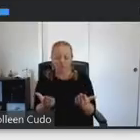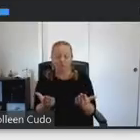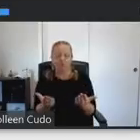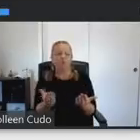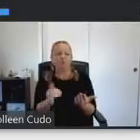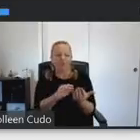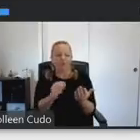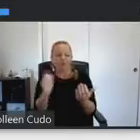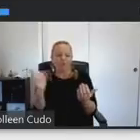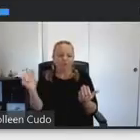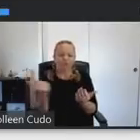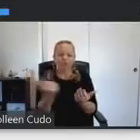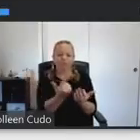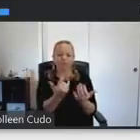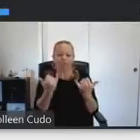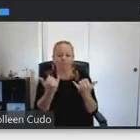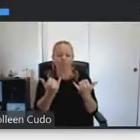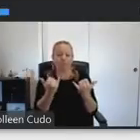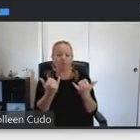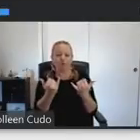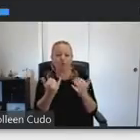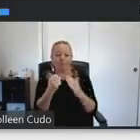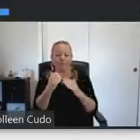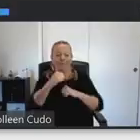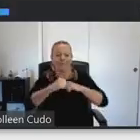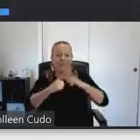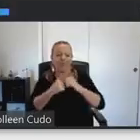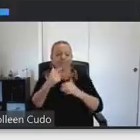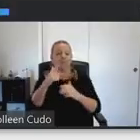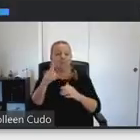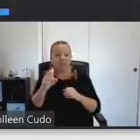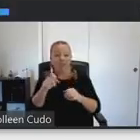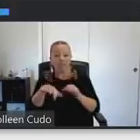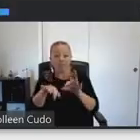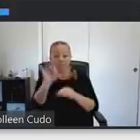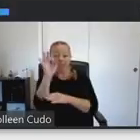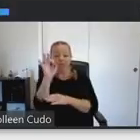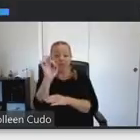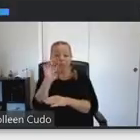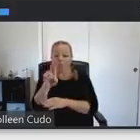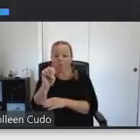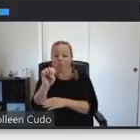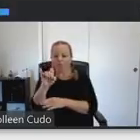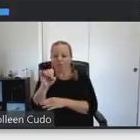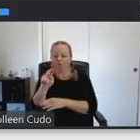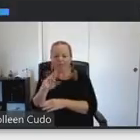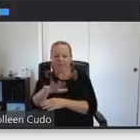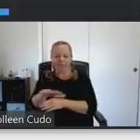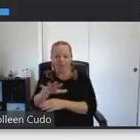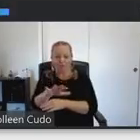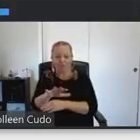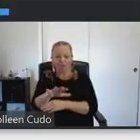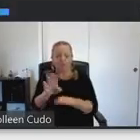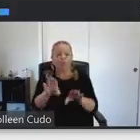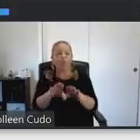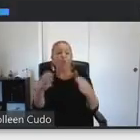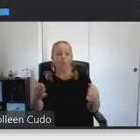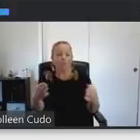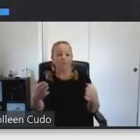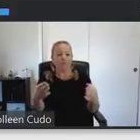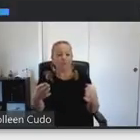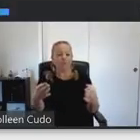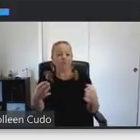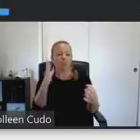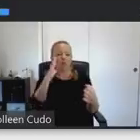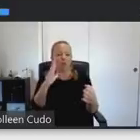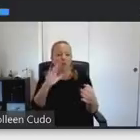on whatever region you are selecting at the time. When you open the compass, it will land on our region, but